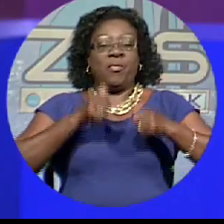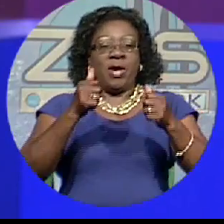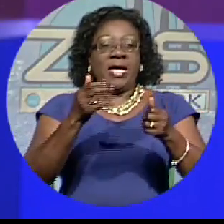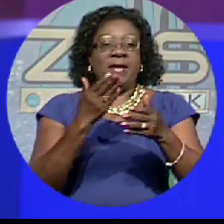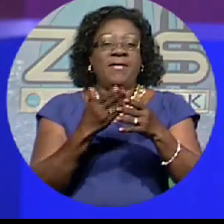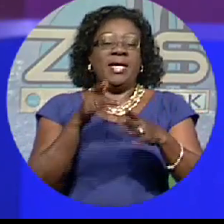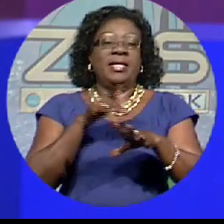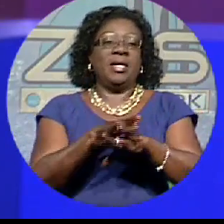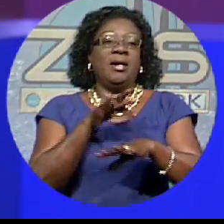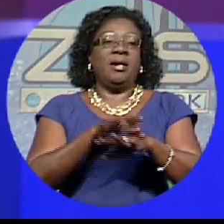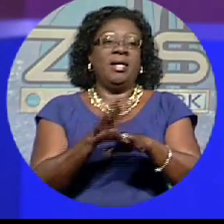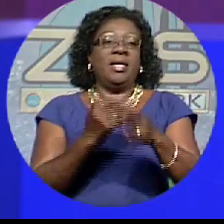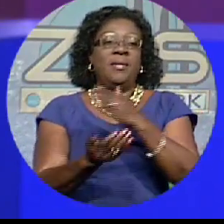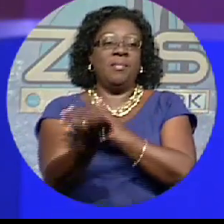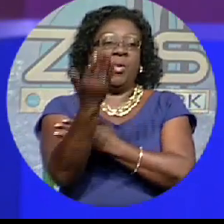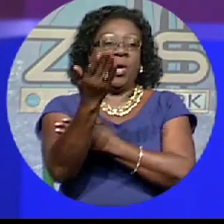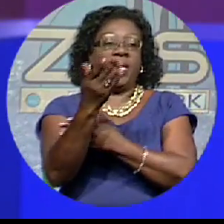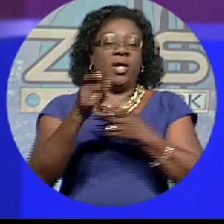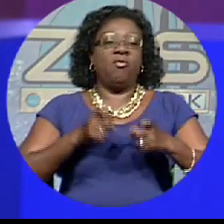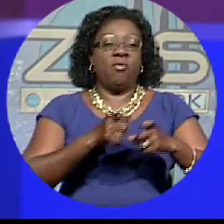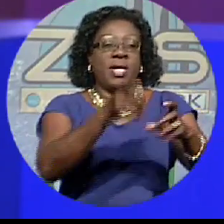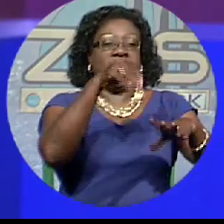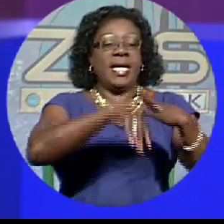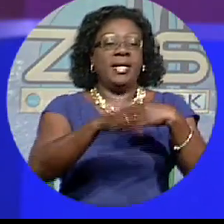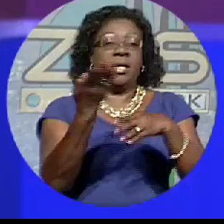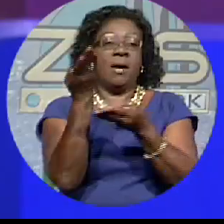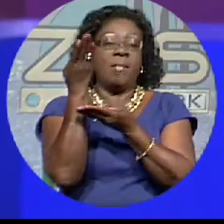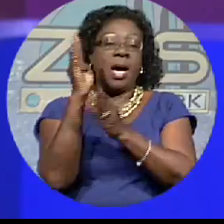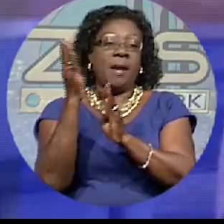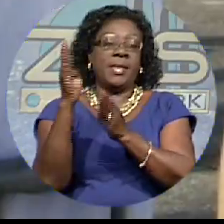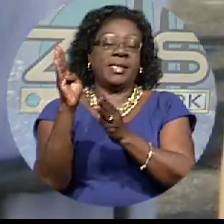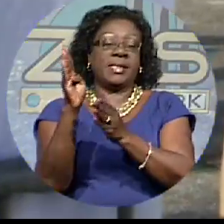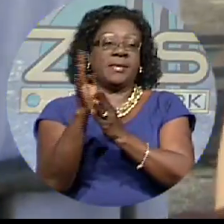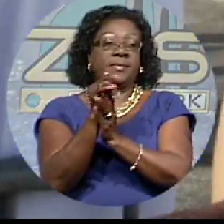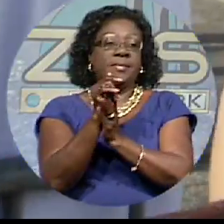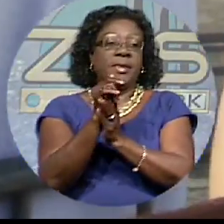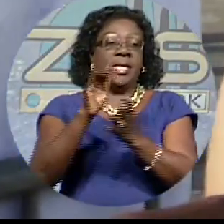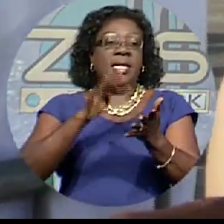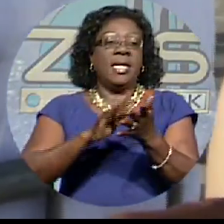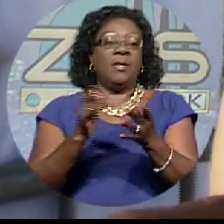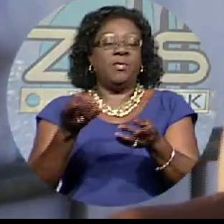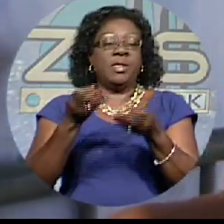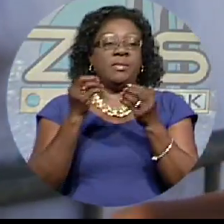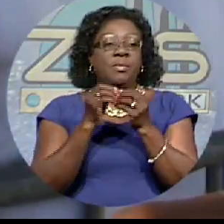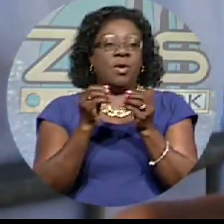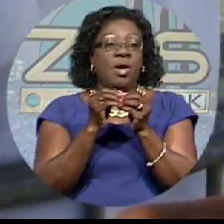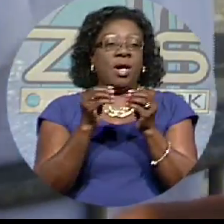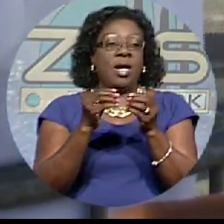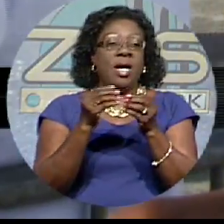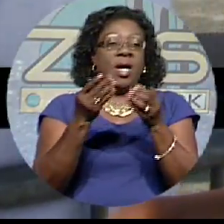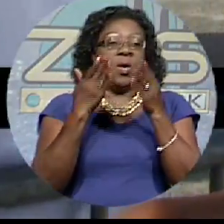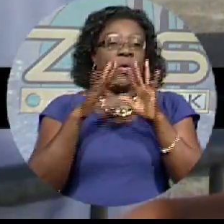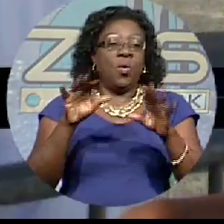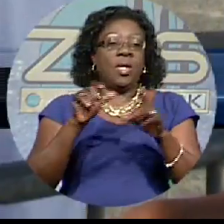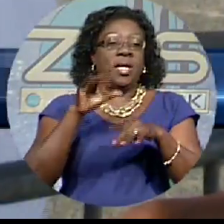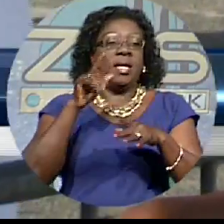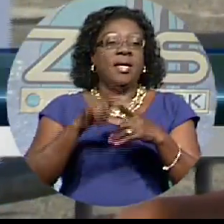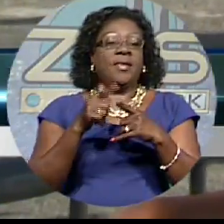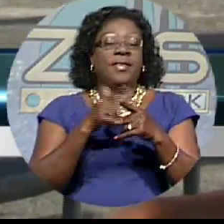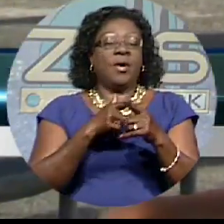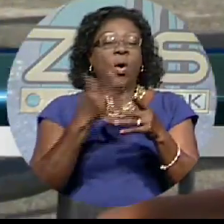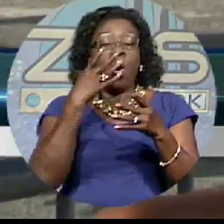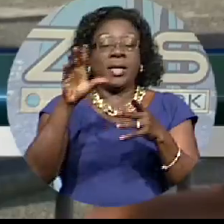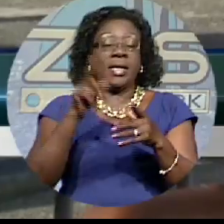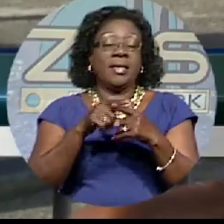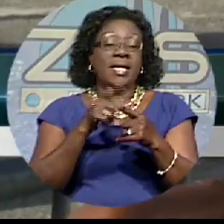their early morning workout in, running in the Bahamas Half Marathon. It was definitely more humid than I expected,